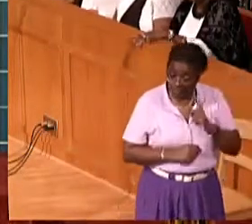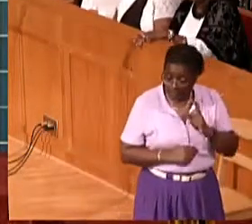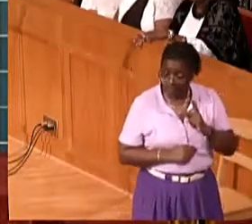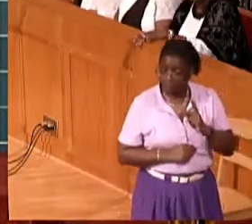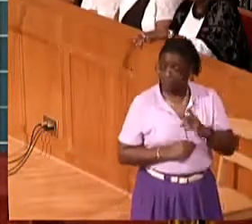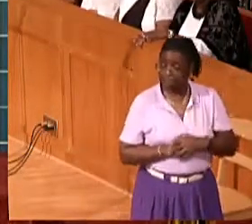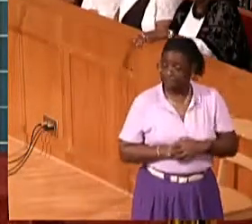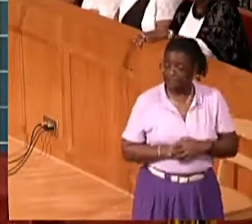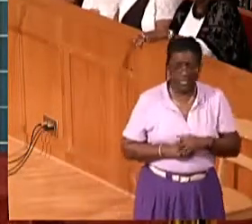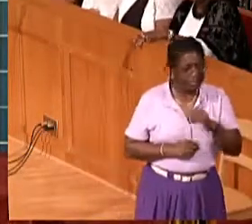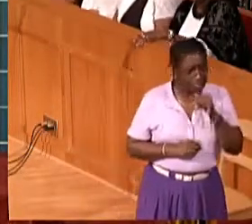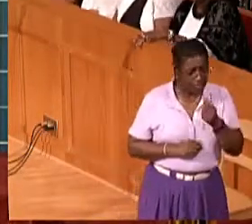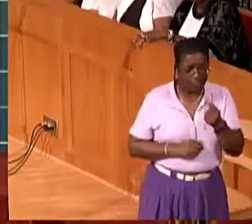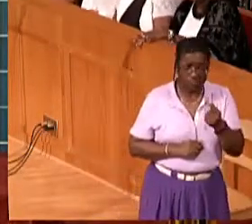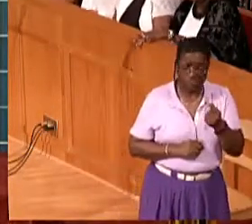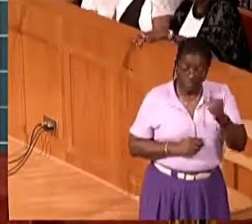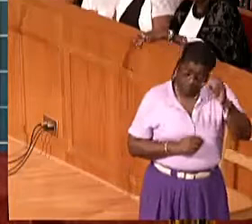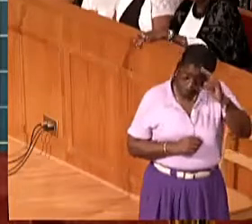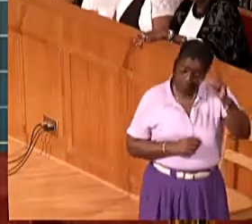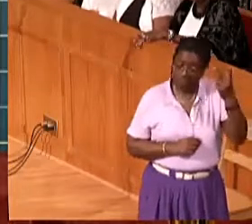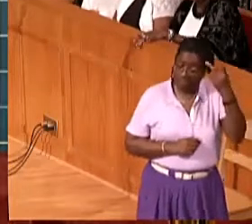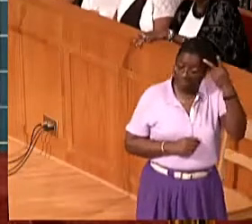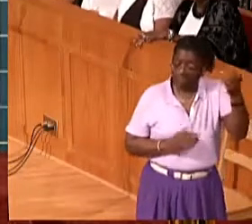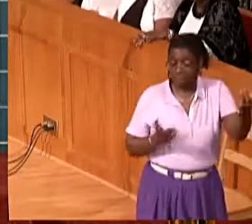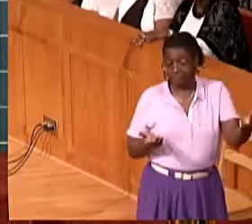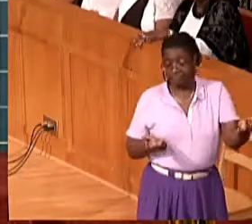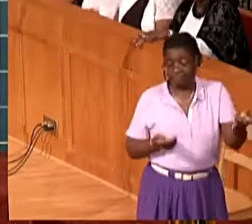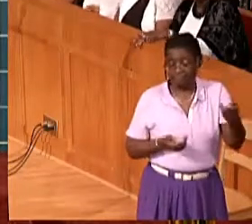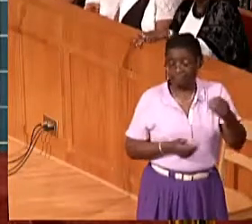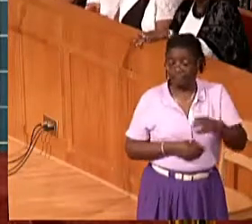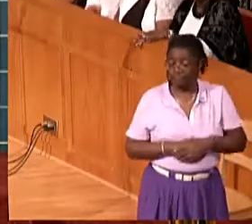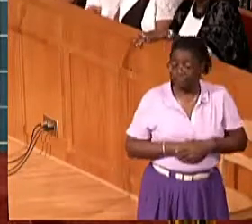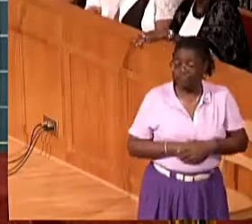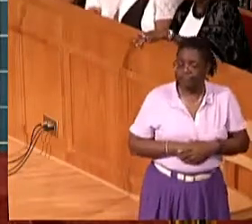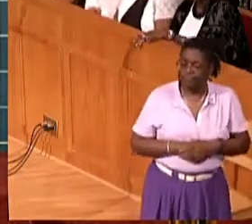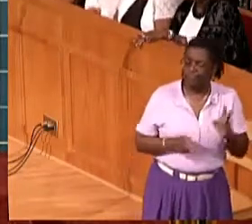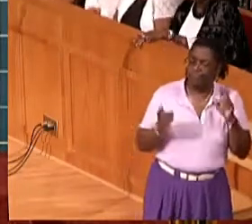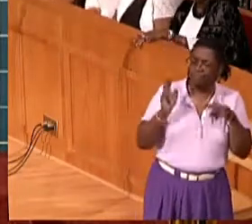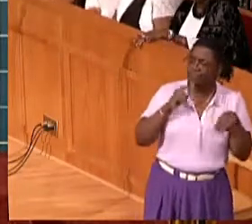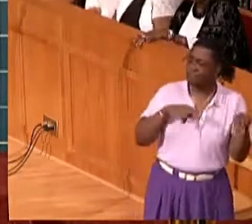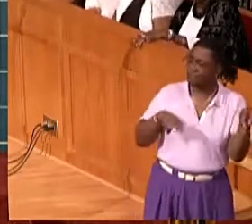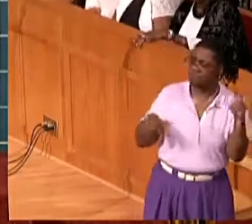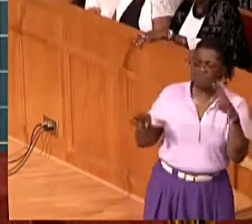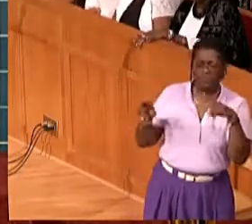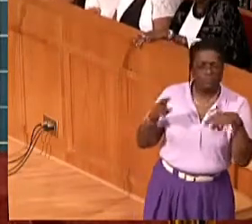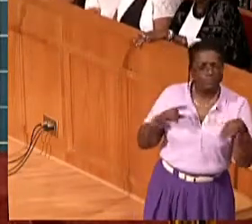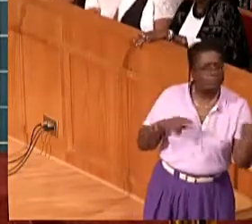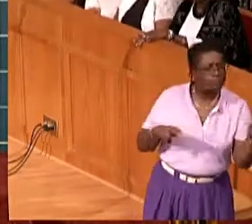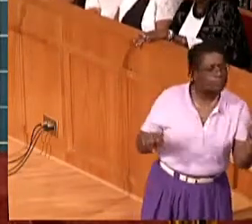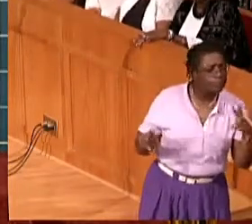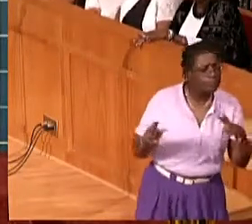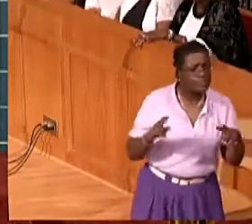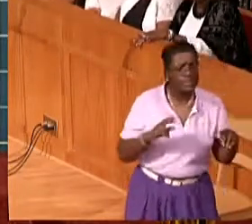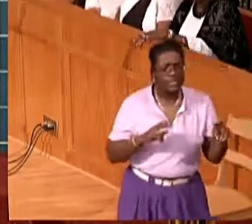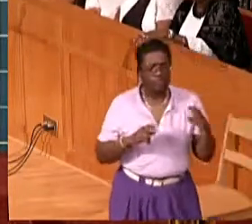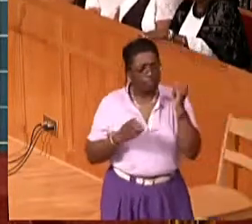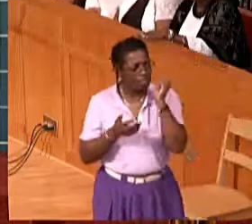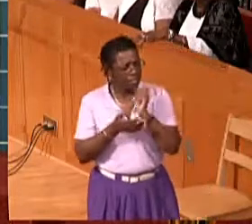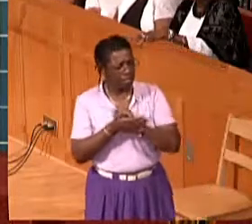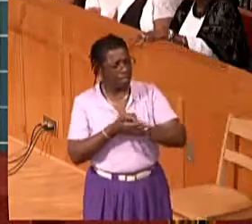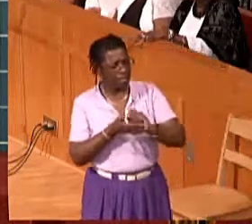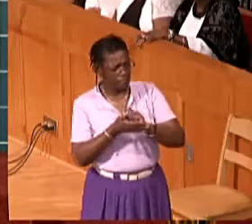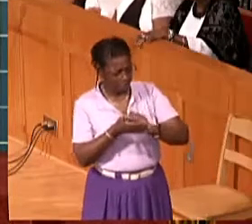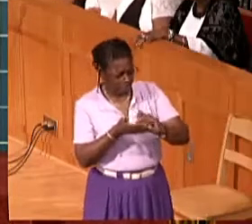He is keeping count. The young folk in third ward say he's looking and booking. He's writing down the things that you've